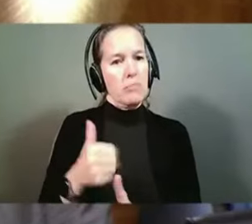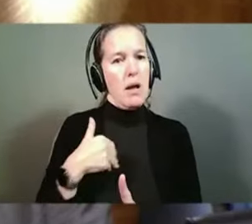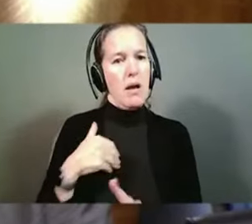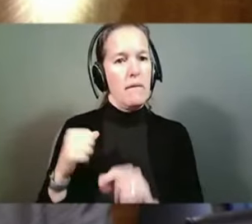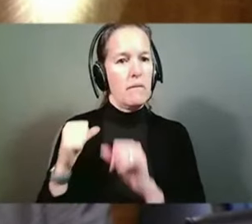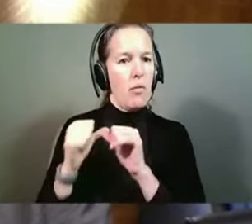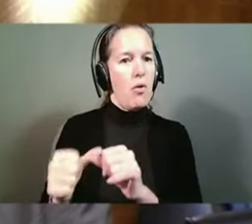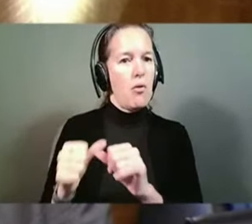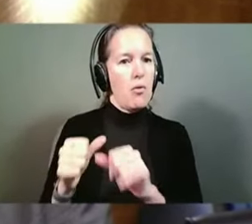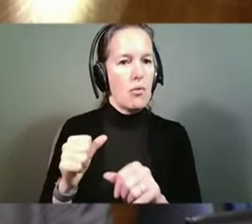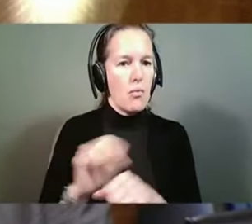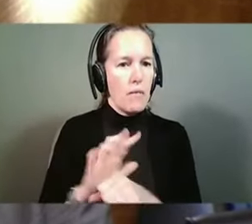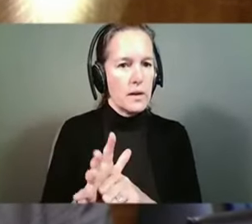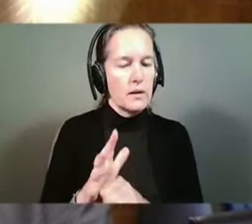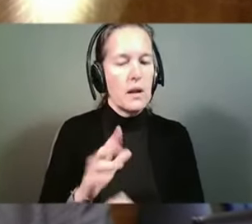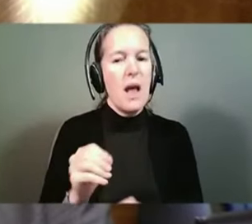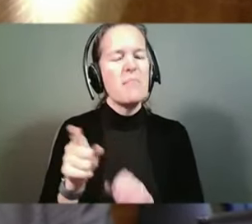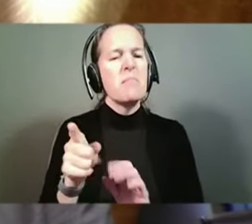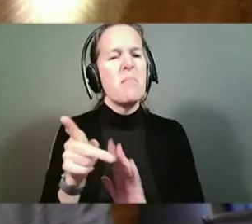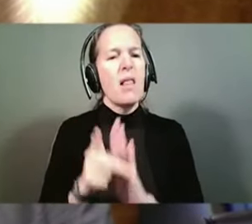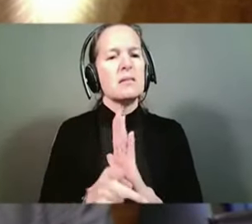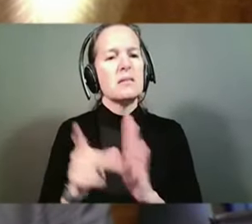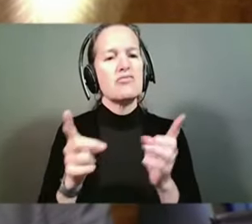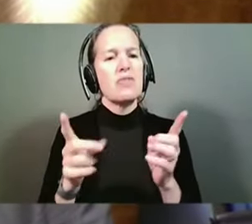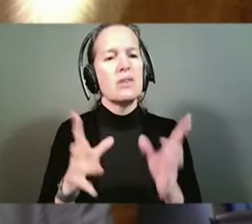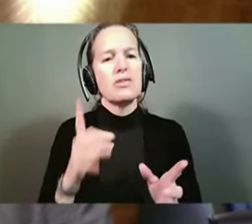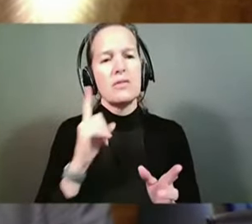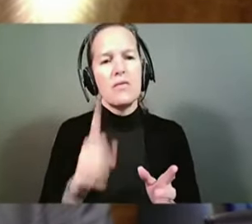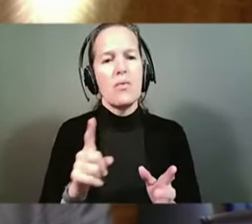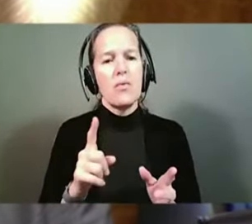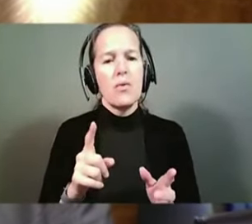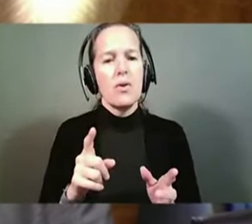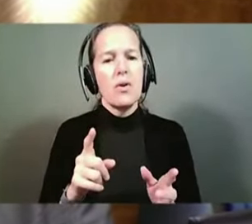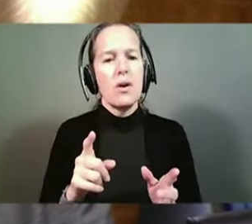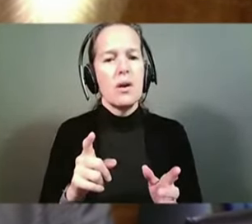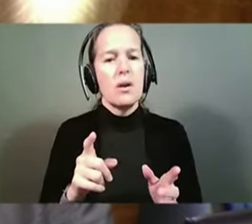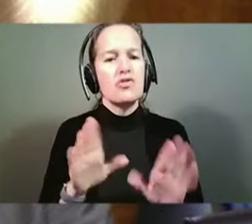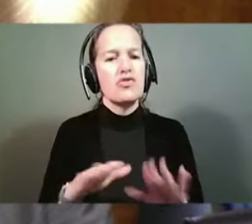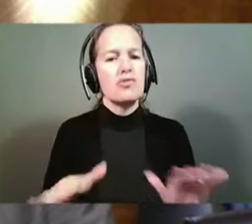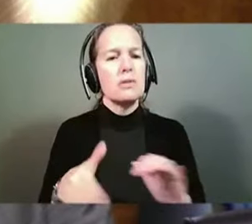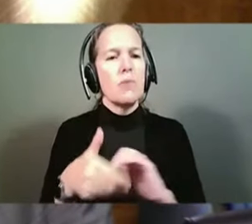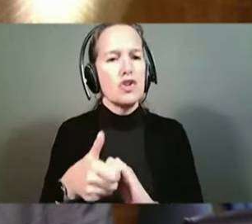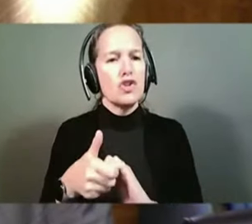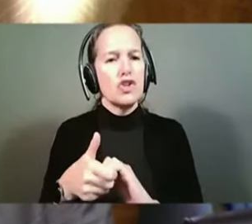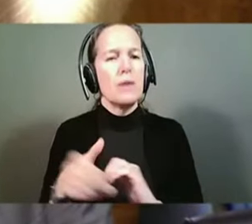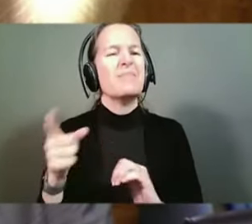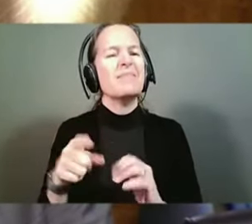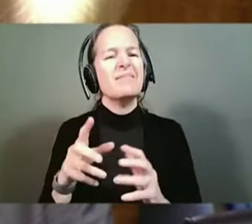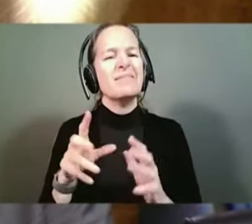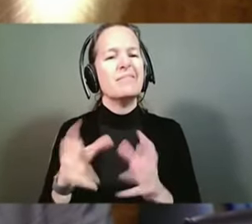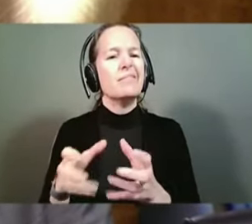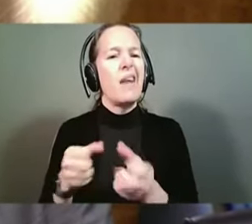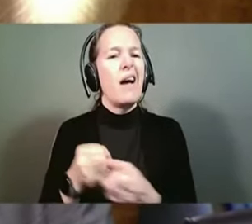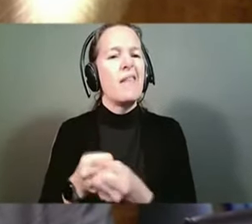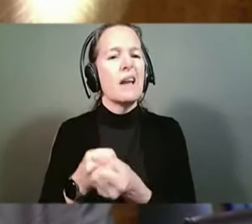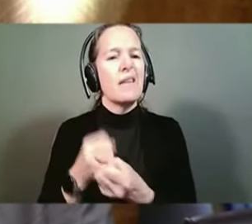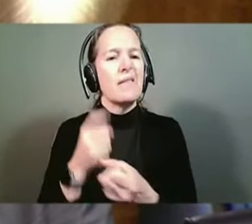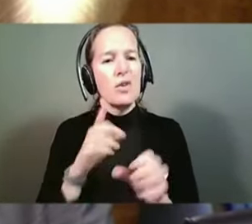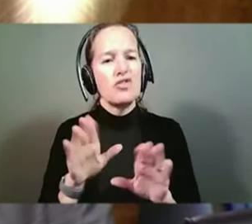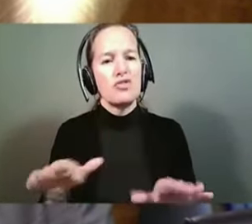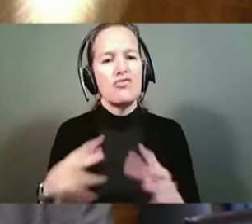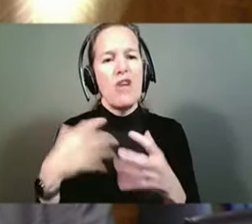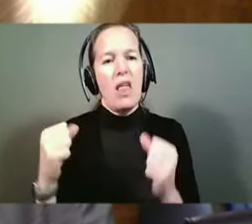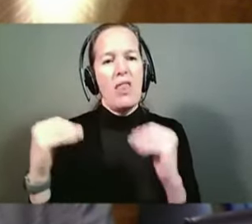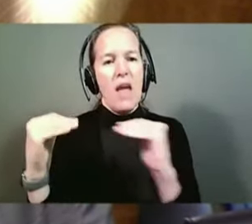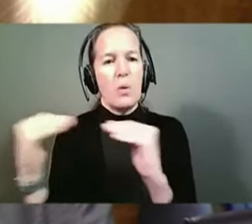for the Children's Partnership, a nonprofit organization that advocates for children's health equity. She has advocated for the